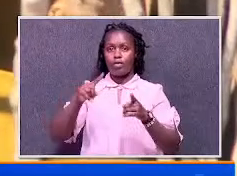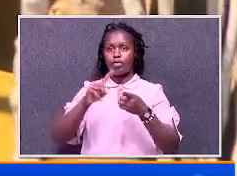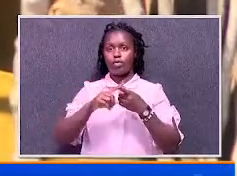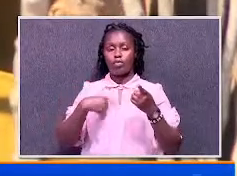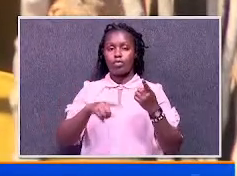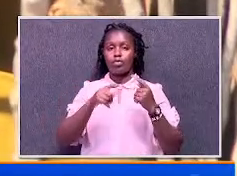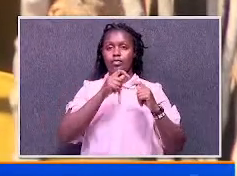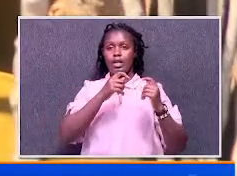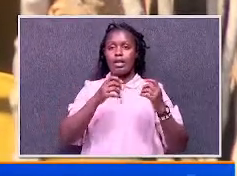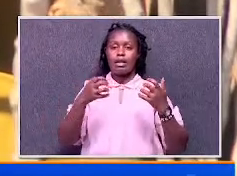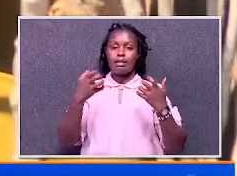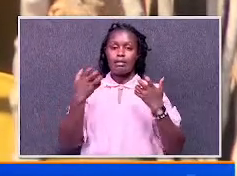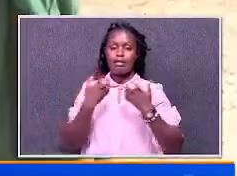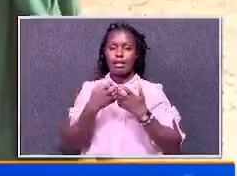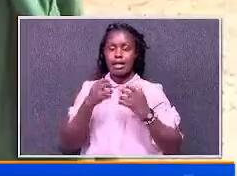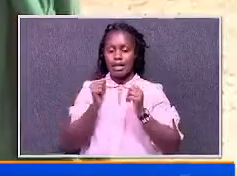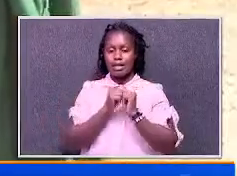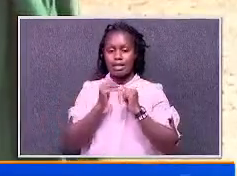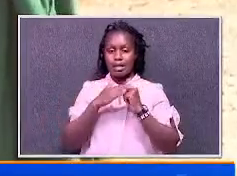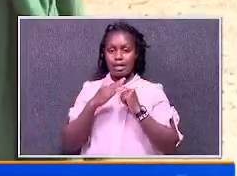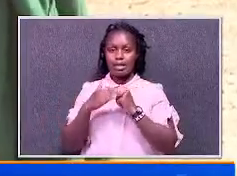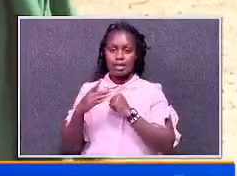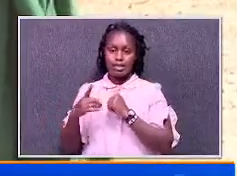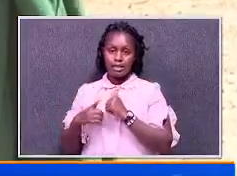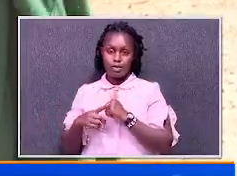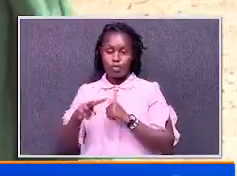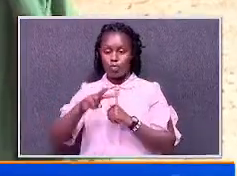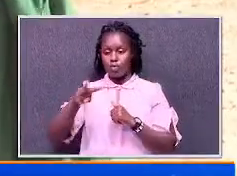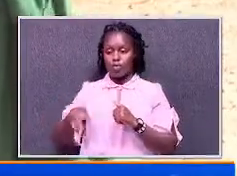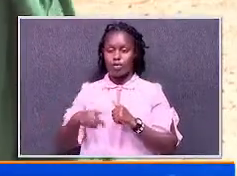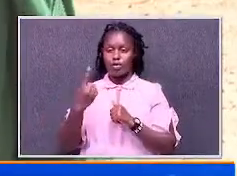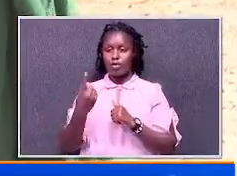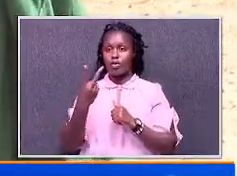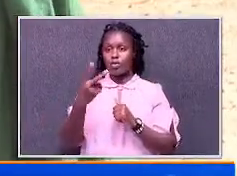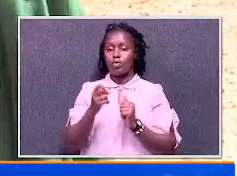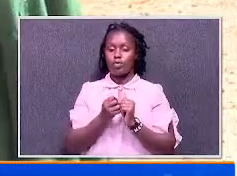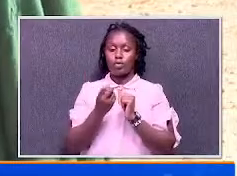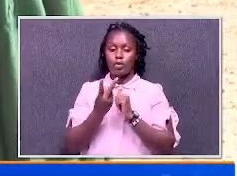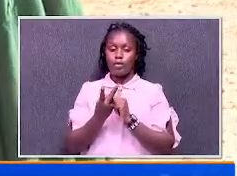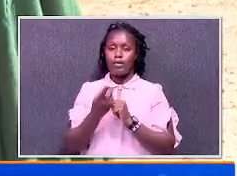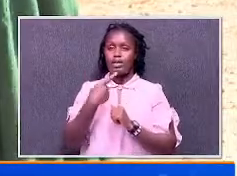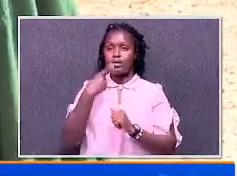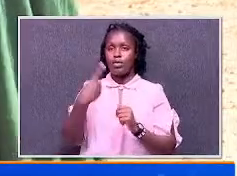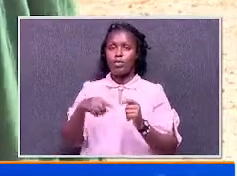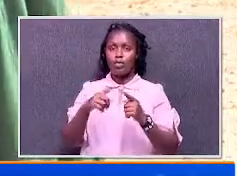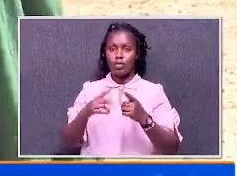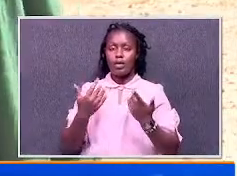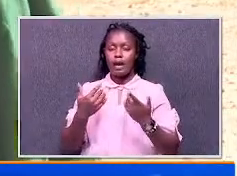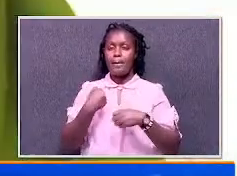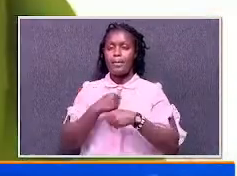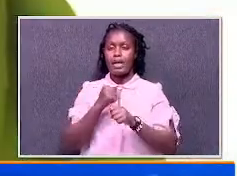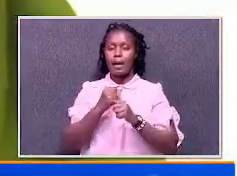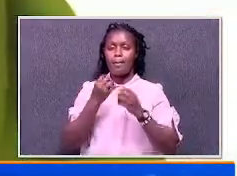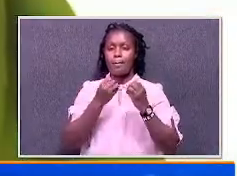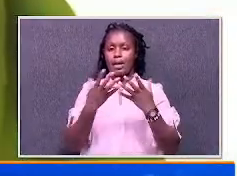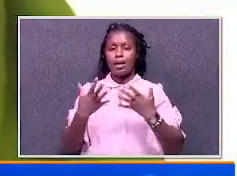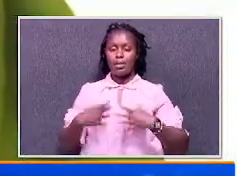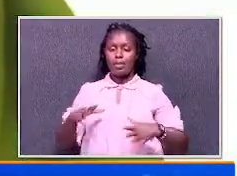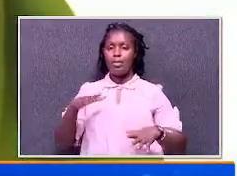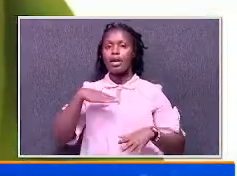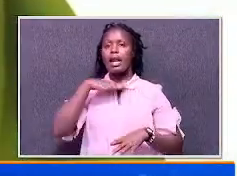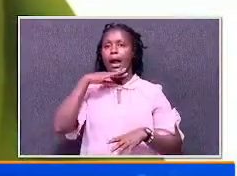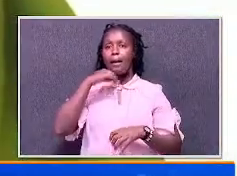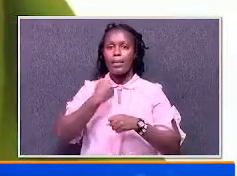in 1996, 2001 and 2012, which, besides leaving hundreds of dead in their wake, led to